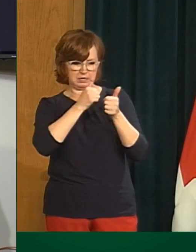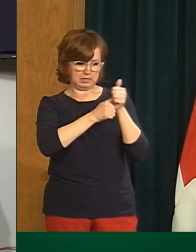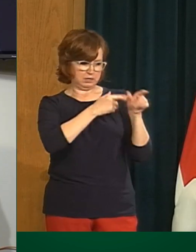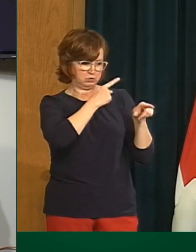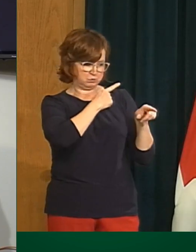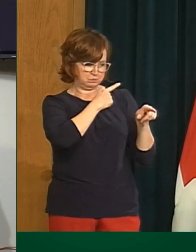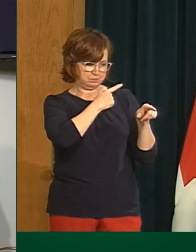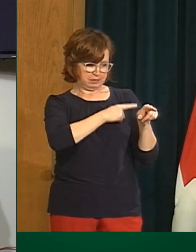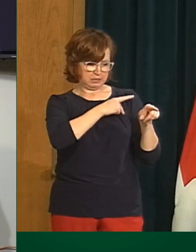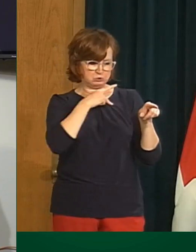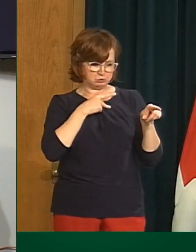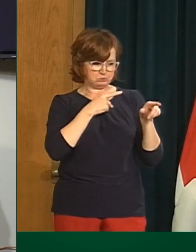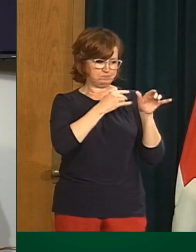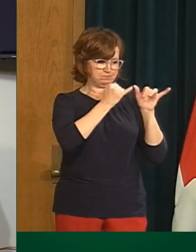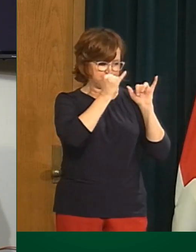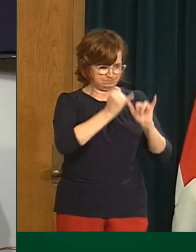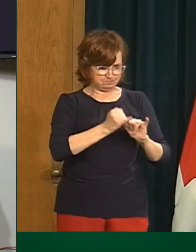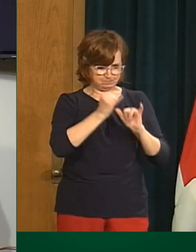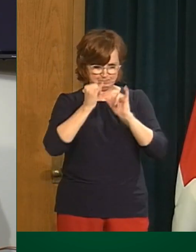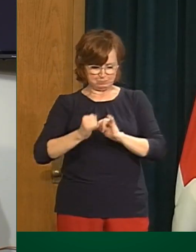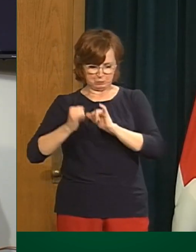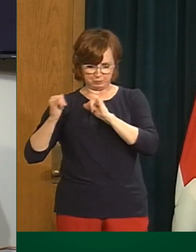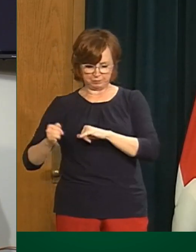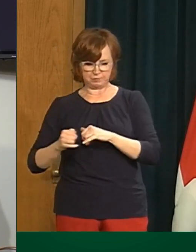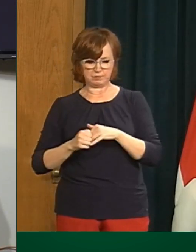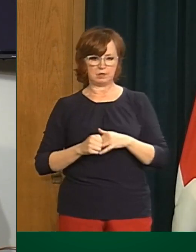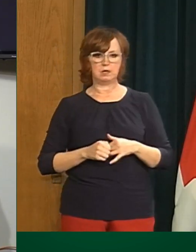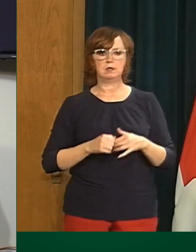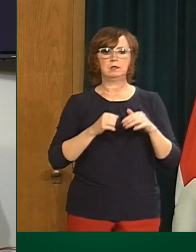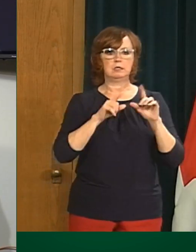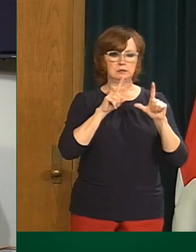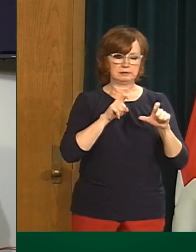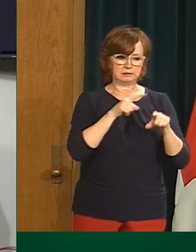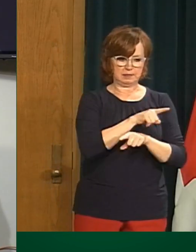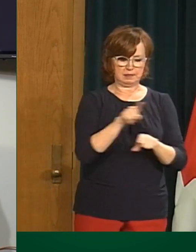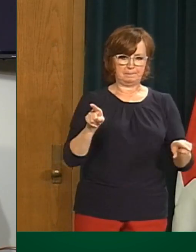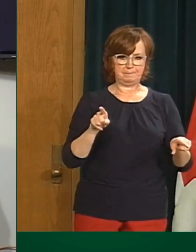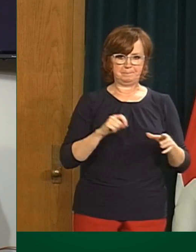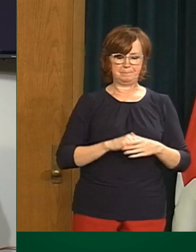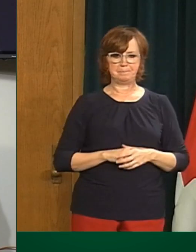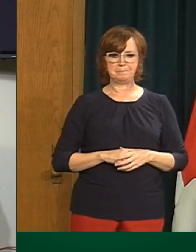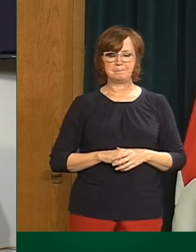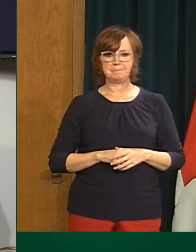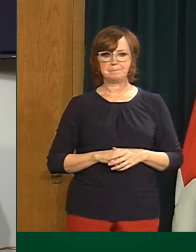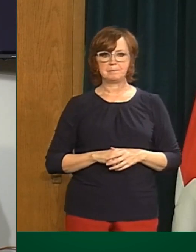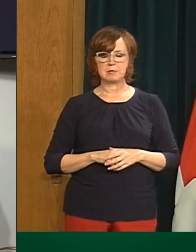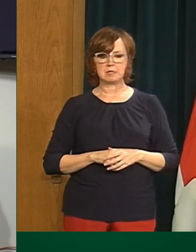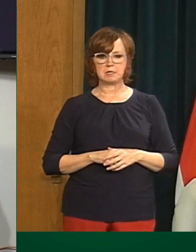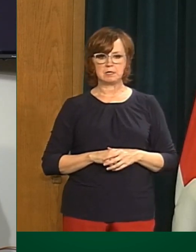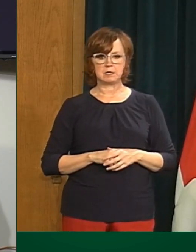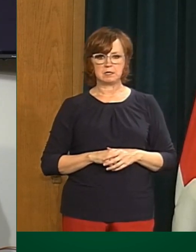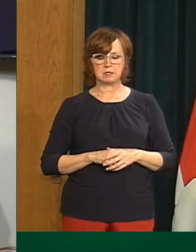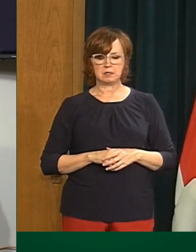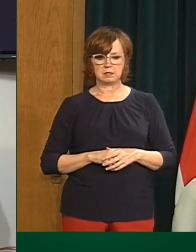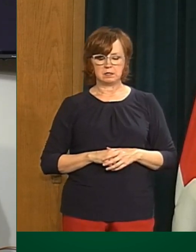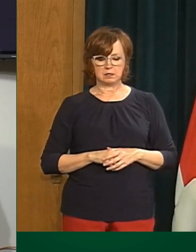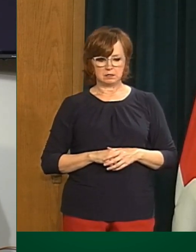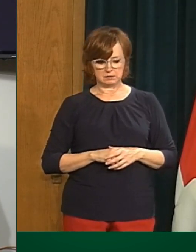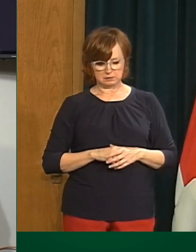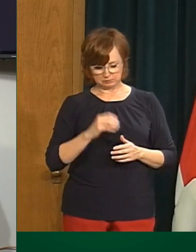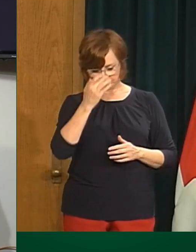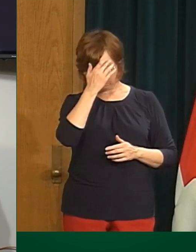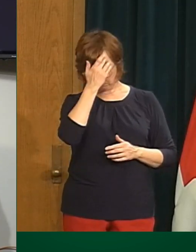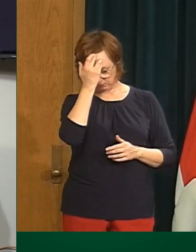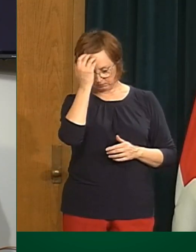daily debriefing, and also like staff status per shift